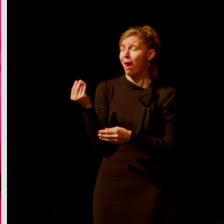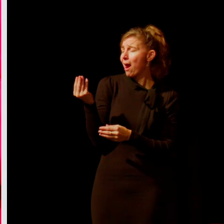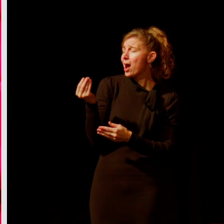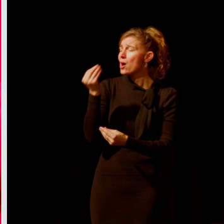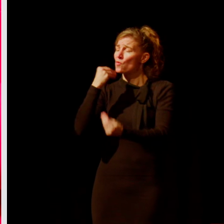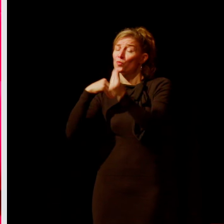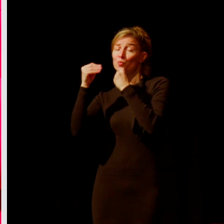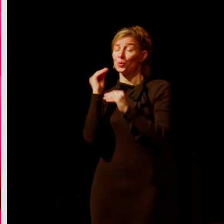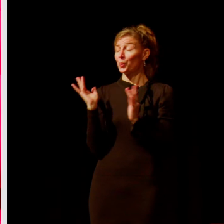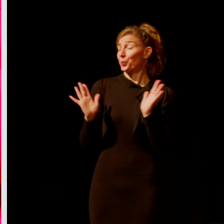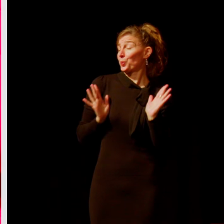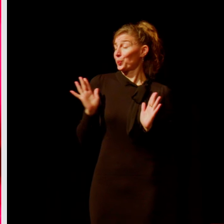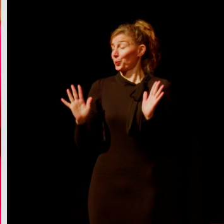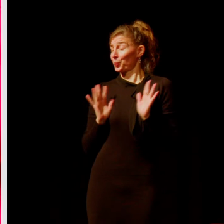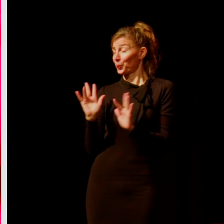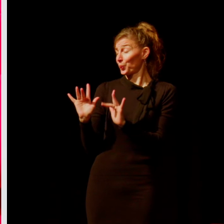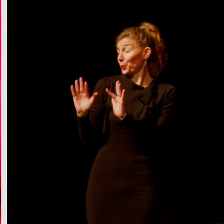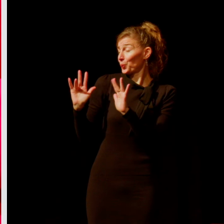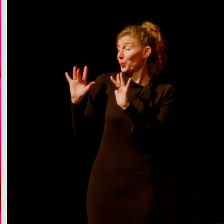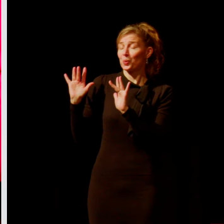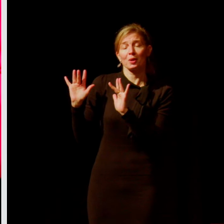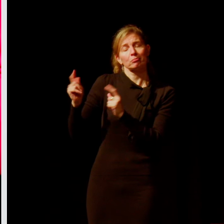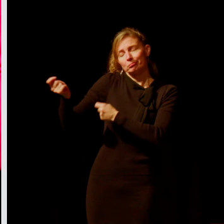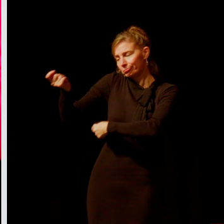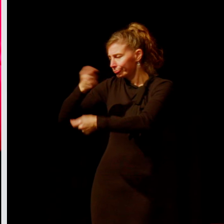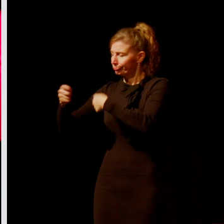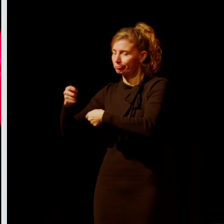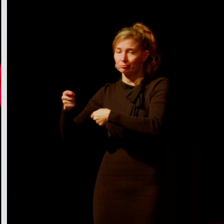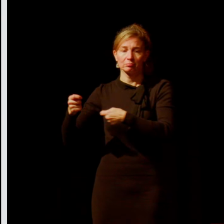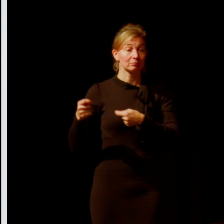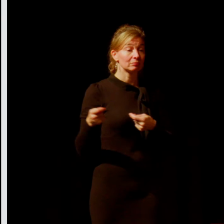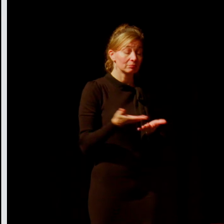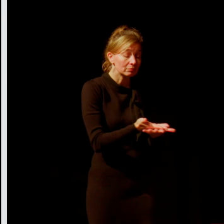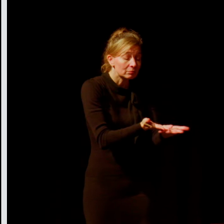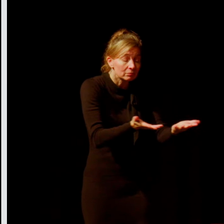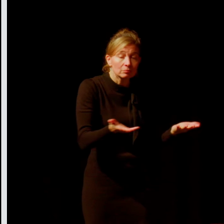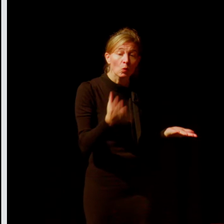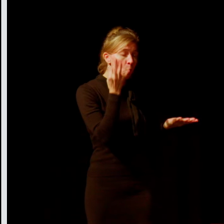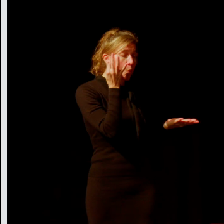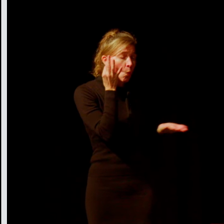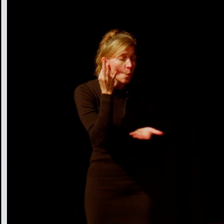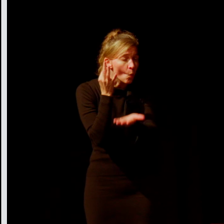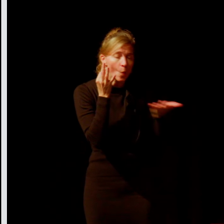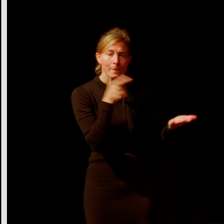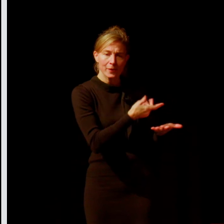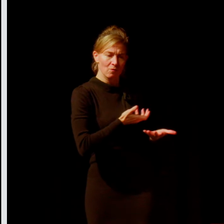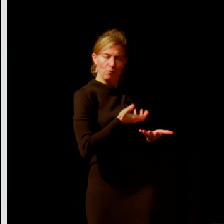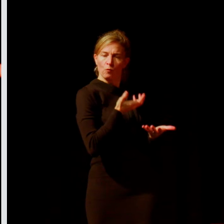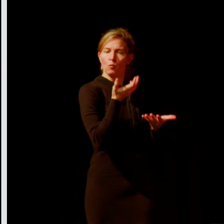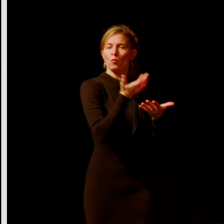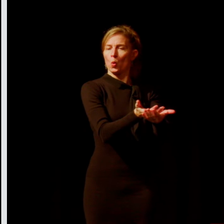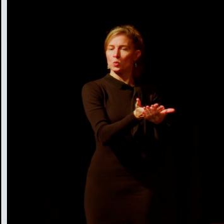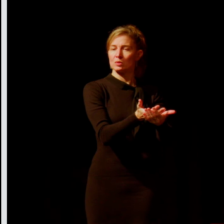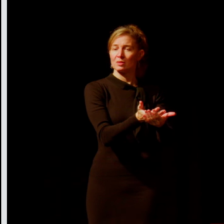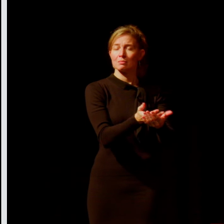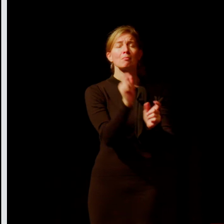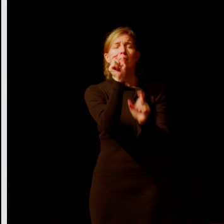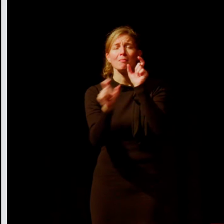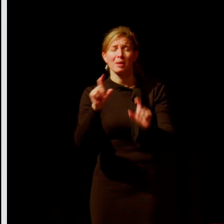for a new mission, to give a voice to women who still keep being told they don't